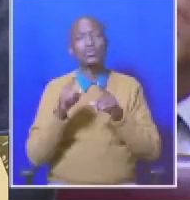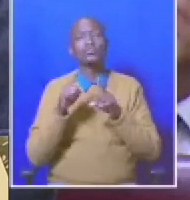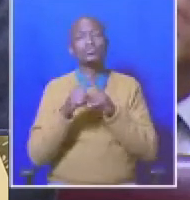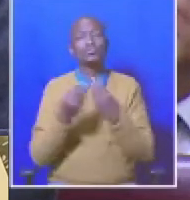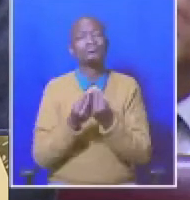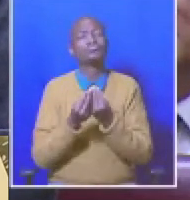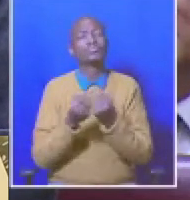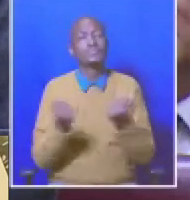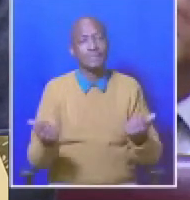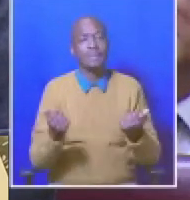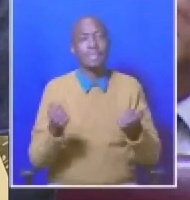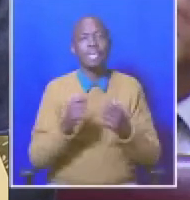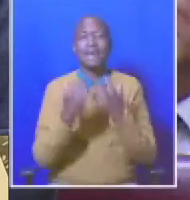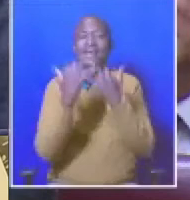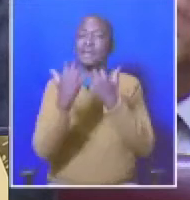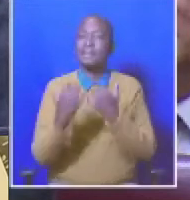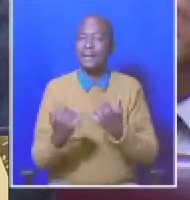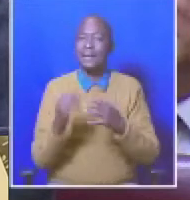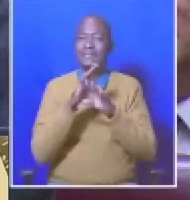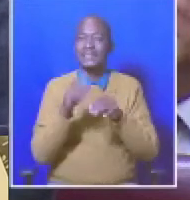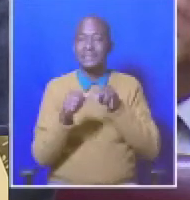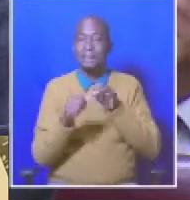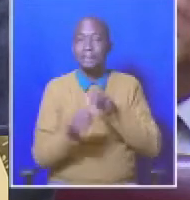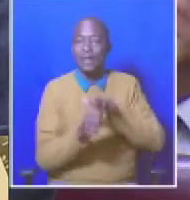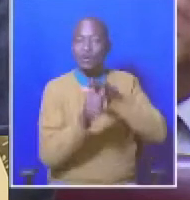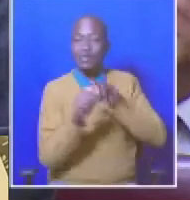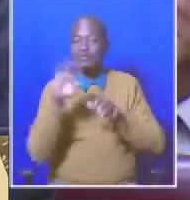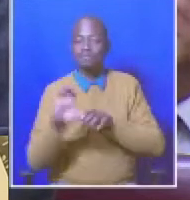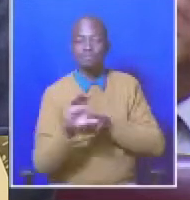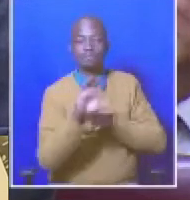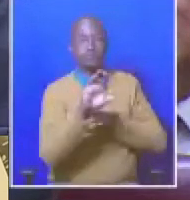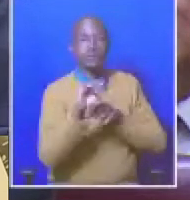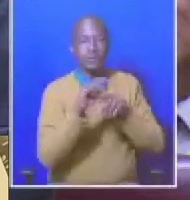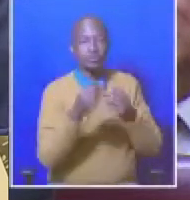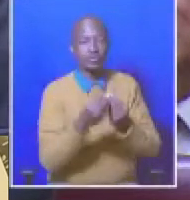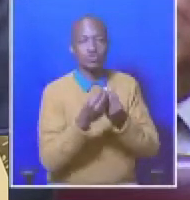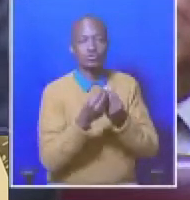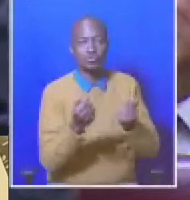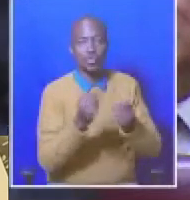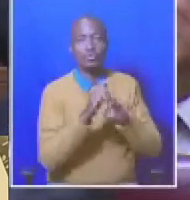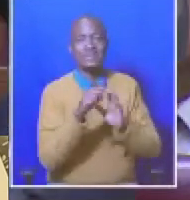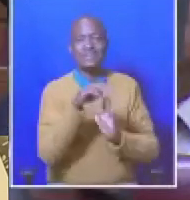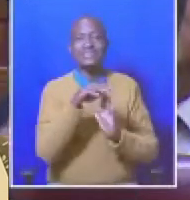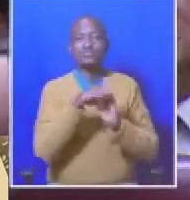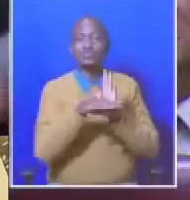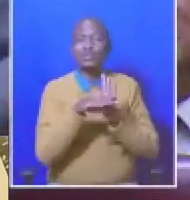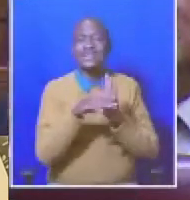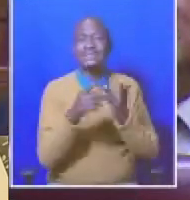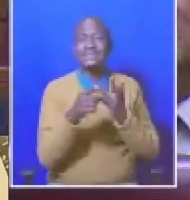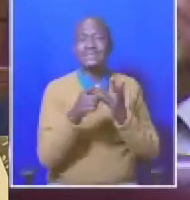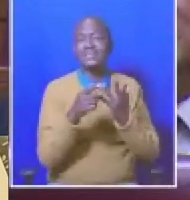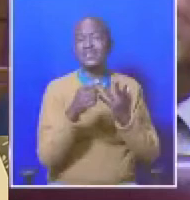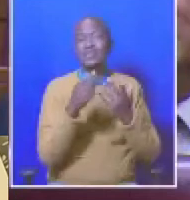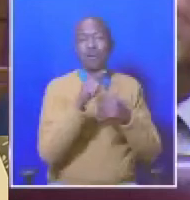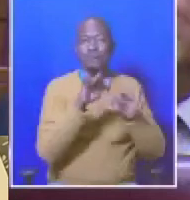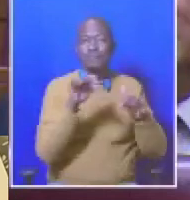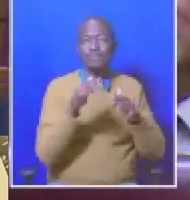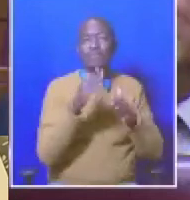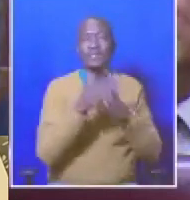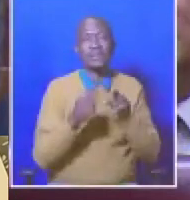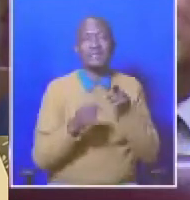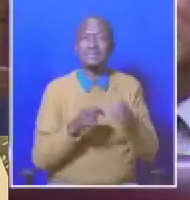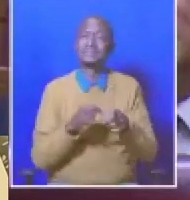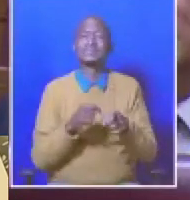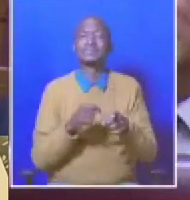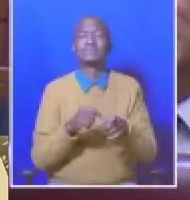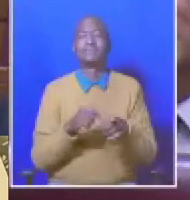address their budget prioritization, to address these crucial shortages? As Deputy President,